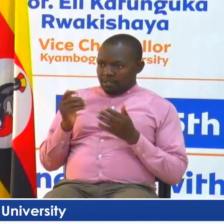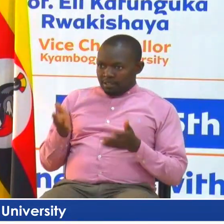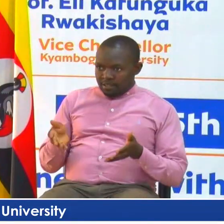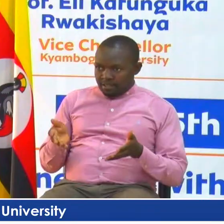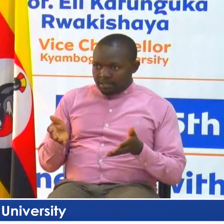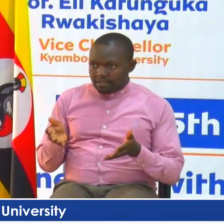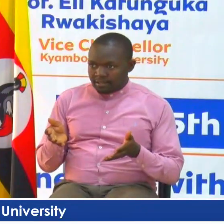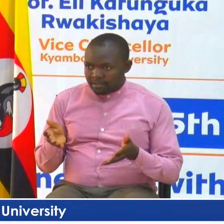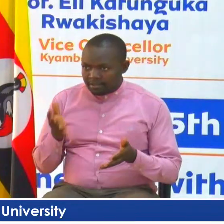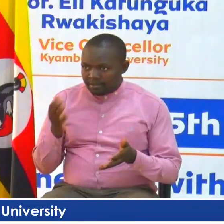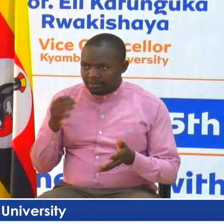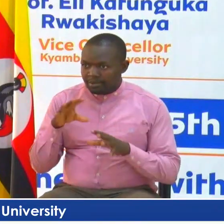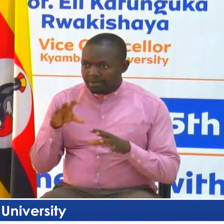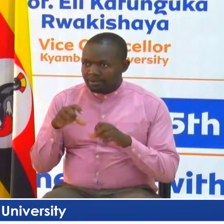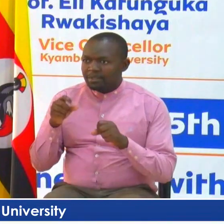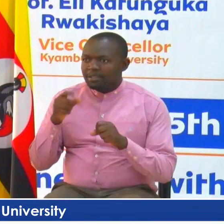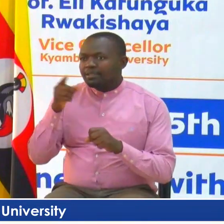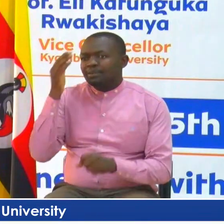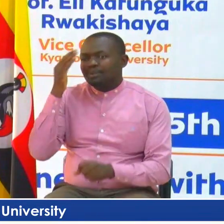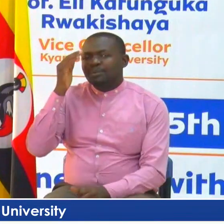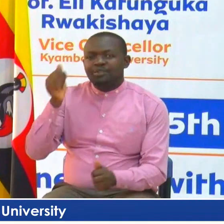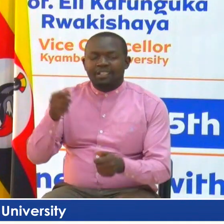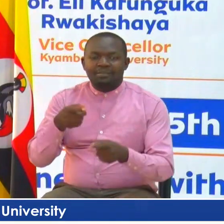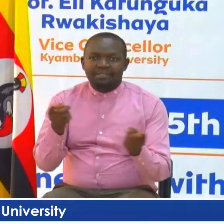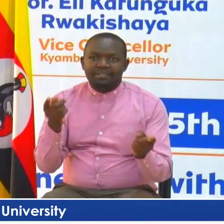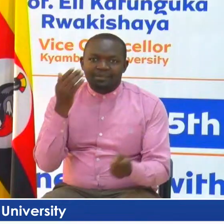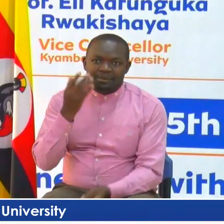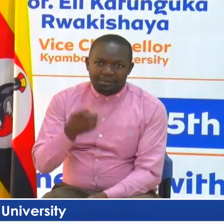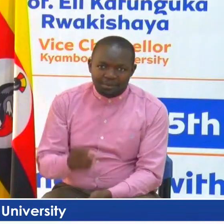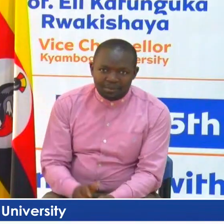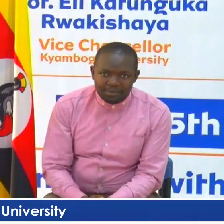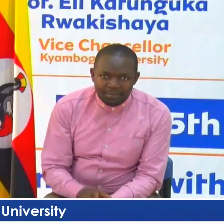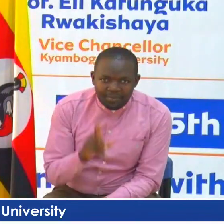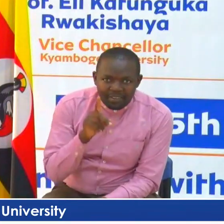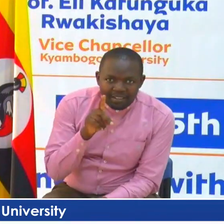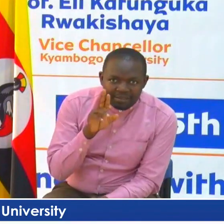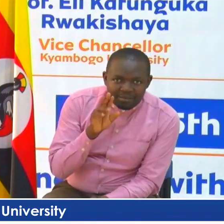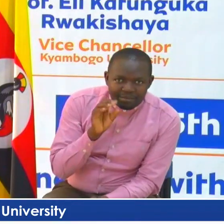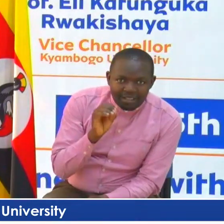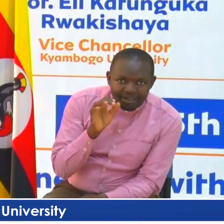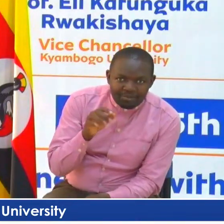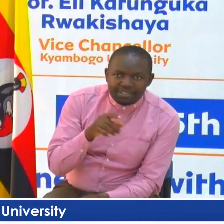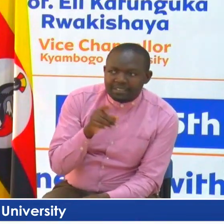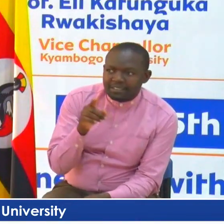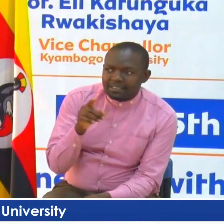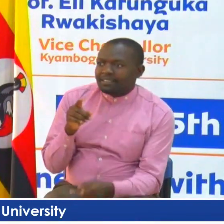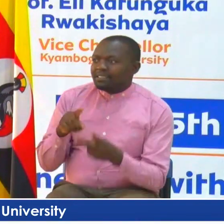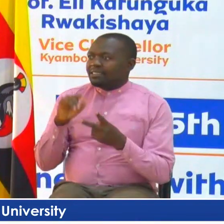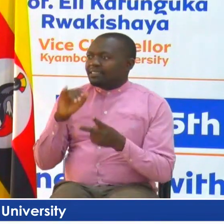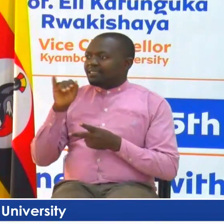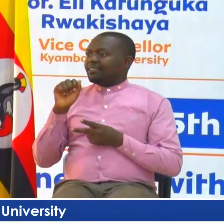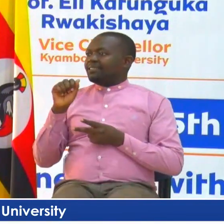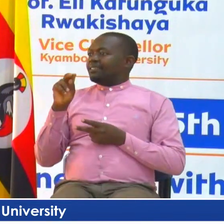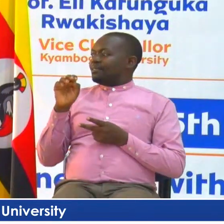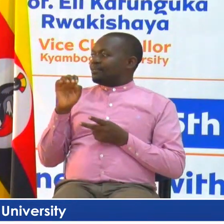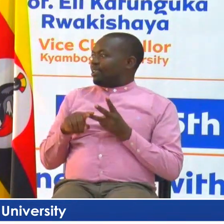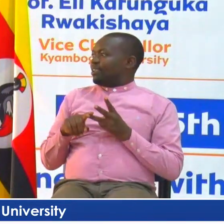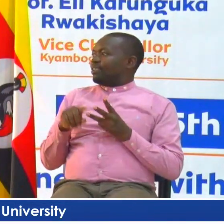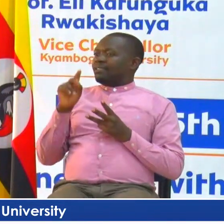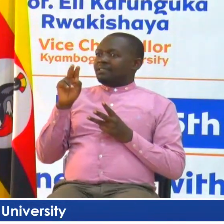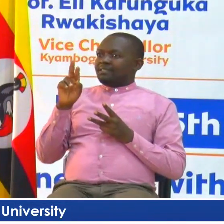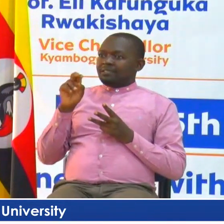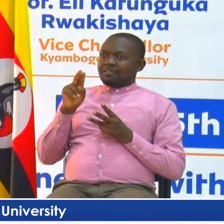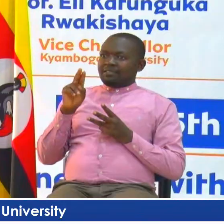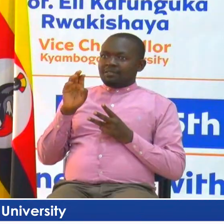pulled this together. You know yourselves, the PR office, Jennifer, Ruben, Roderick,